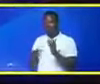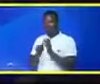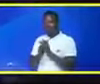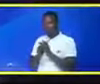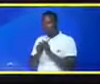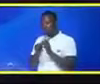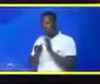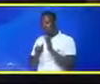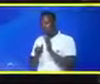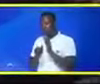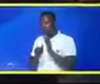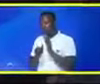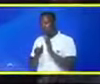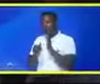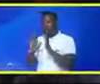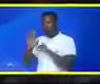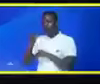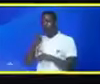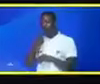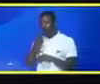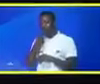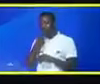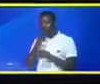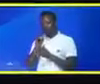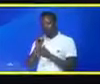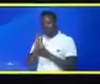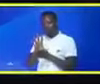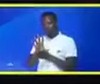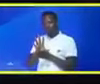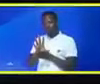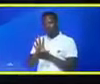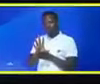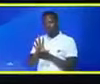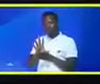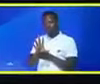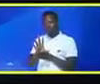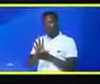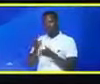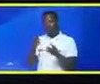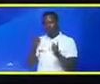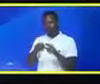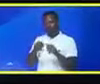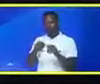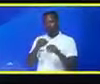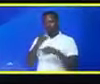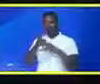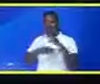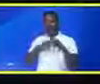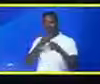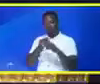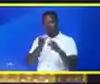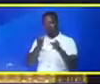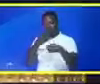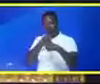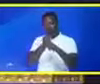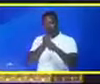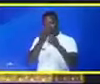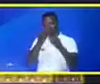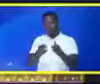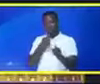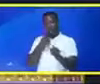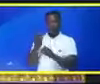says, and Elohim said, light be. When the word went forth, the Bible says, there